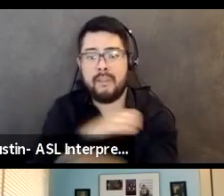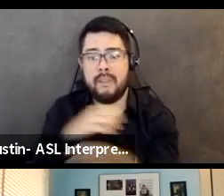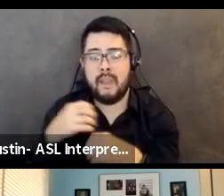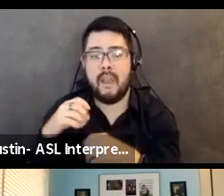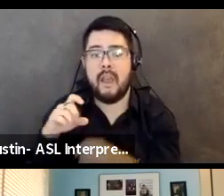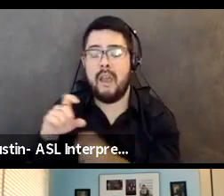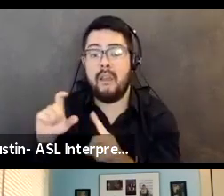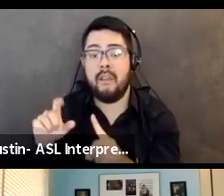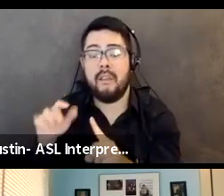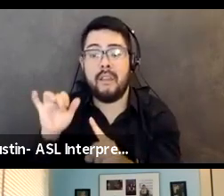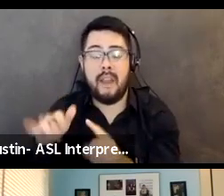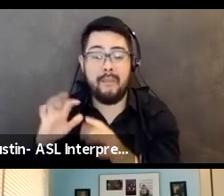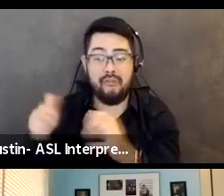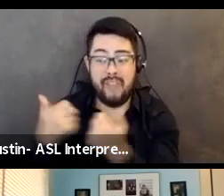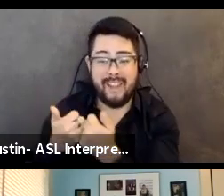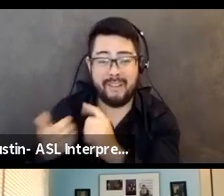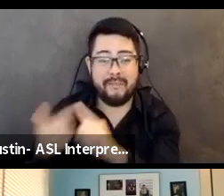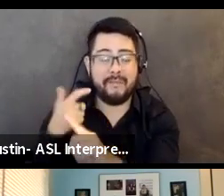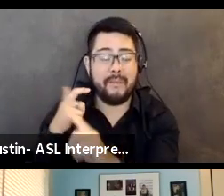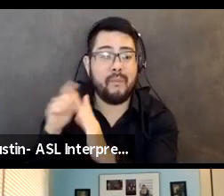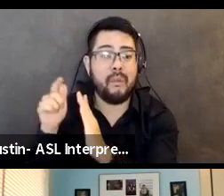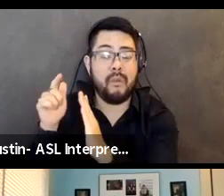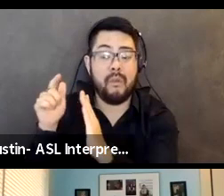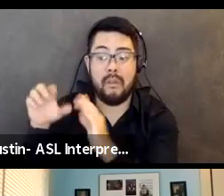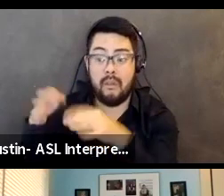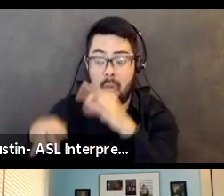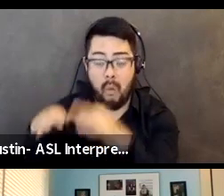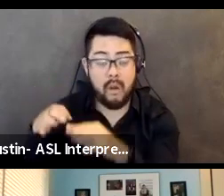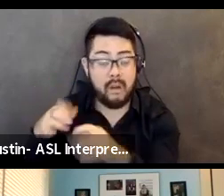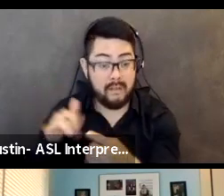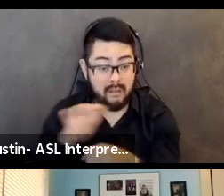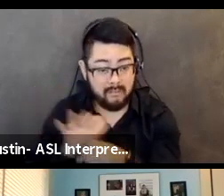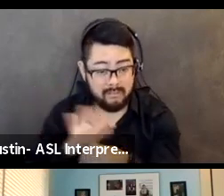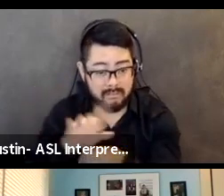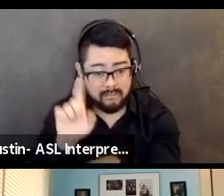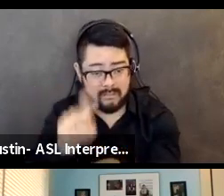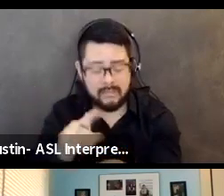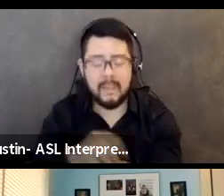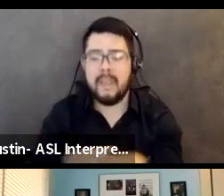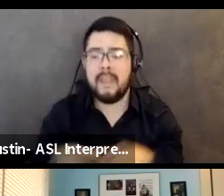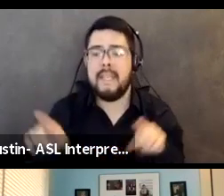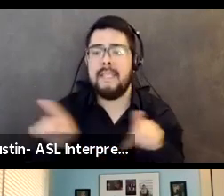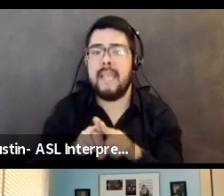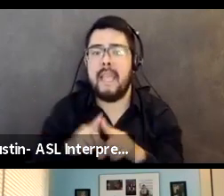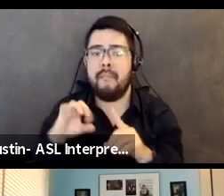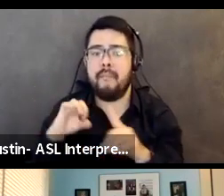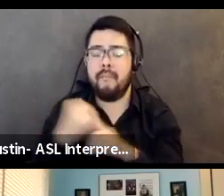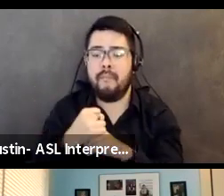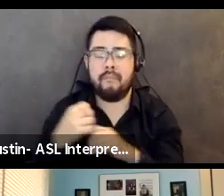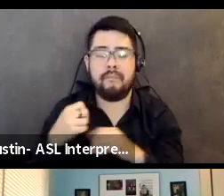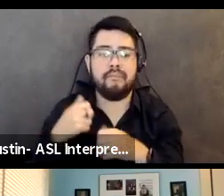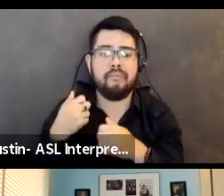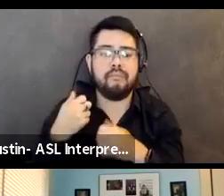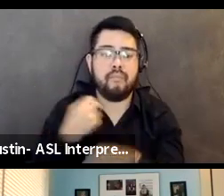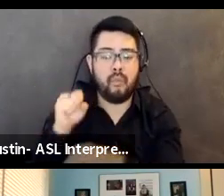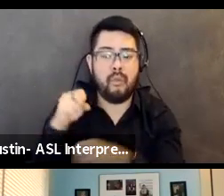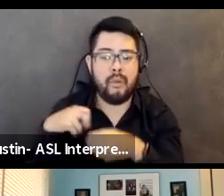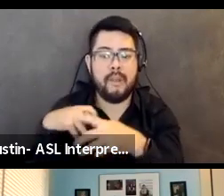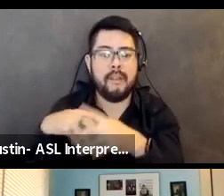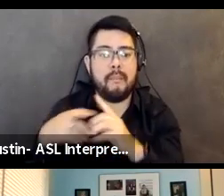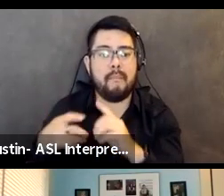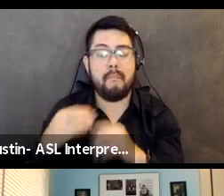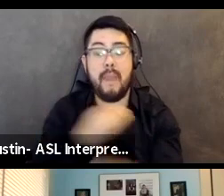been challenged in court was that enough in these very same protests a member of our cps student advisory